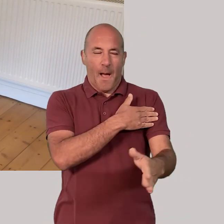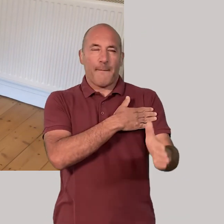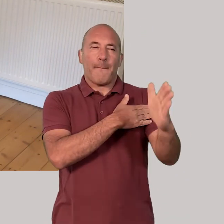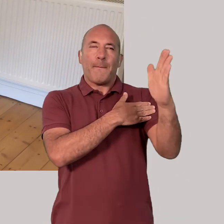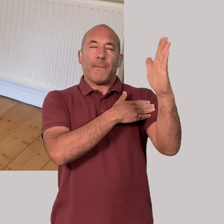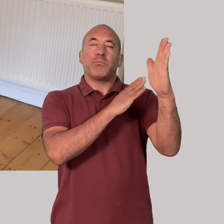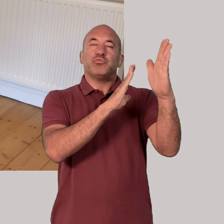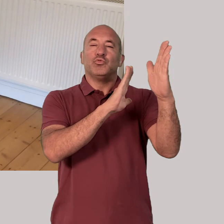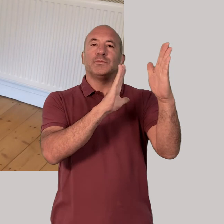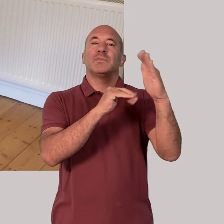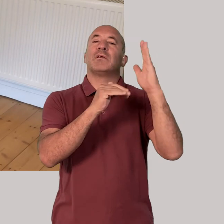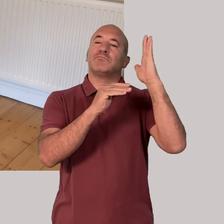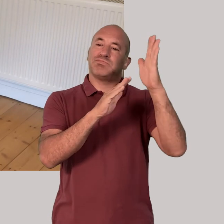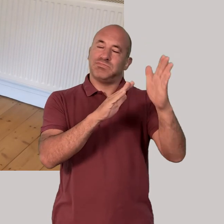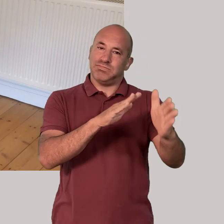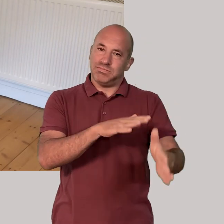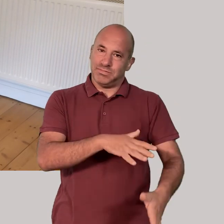then lowering all the way down again.